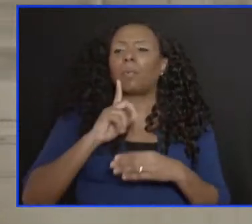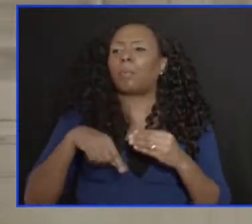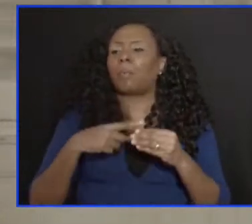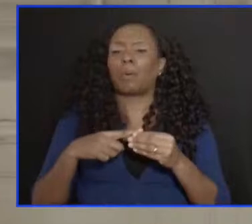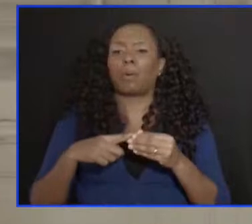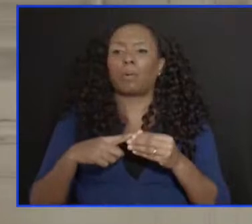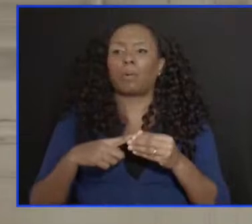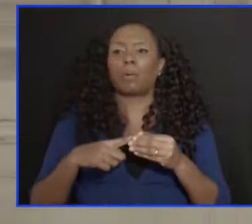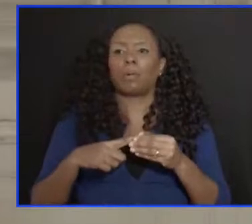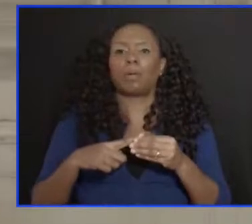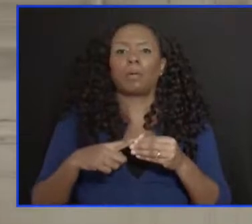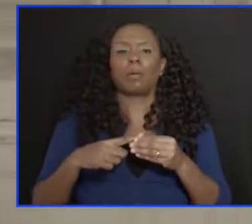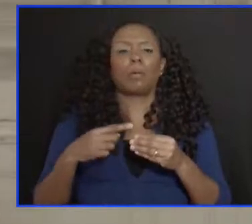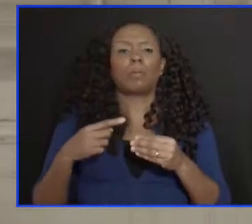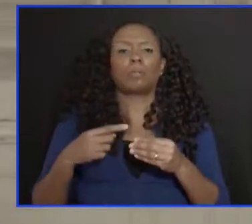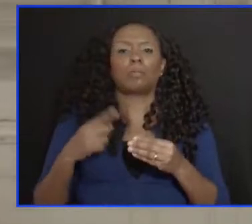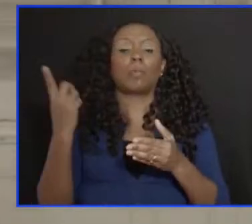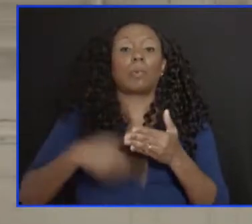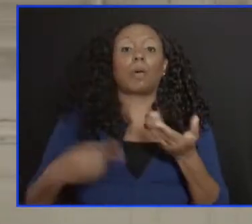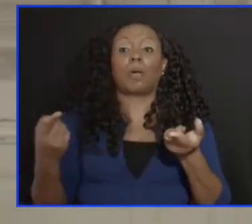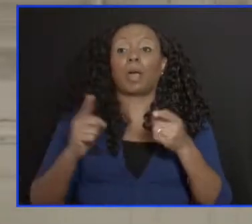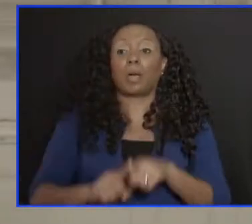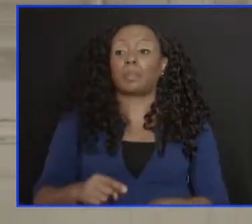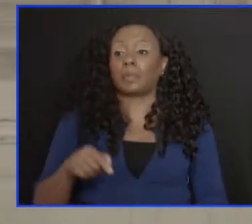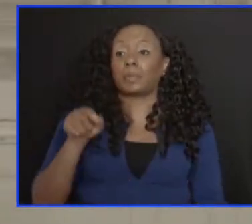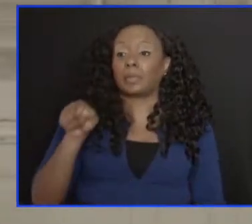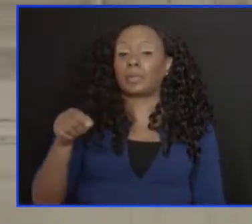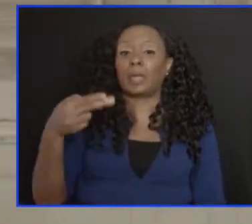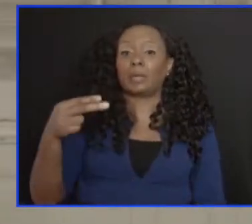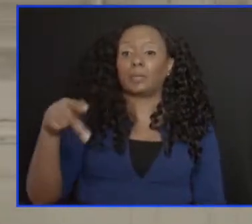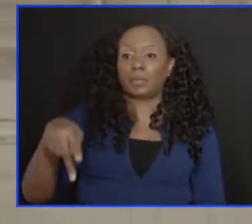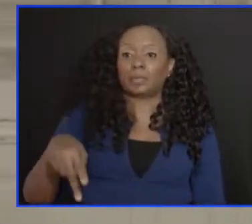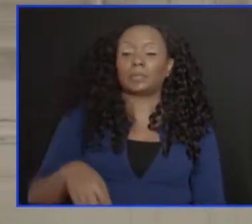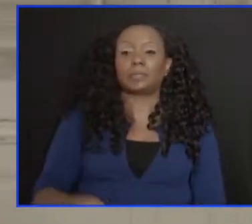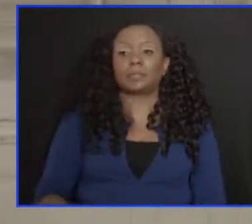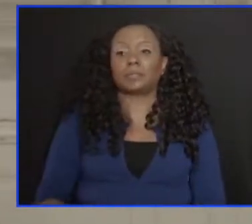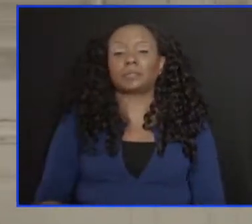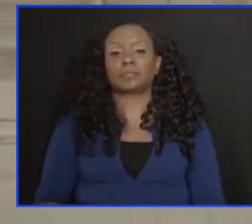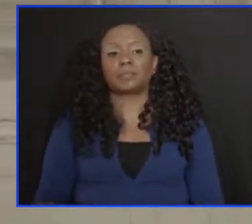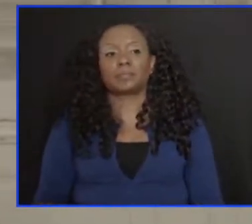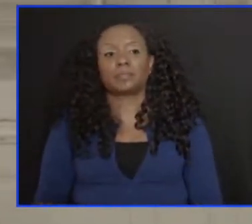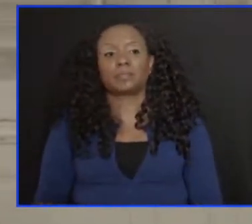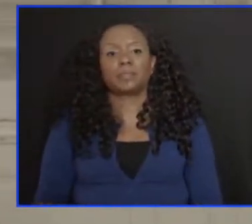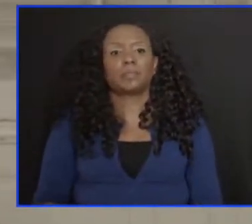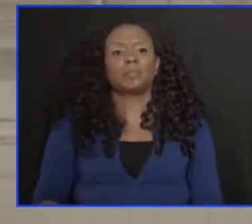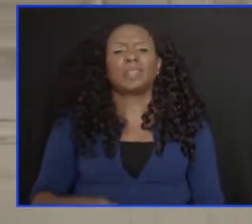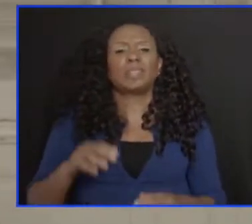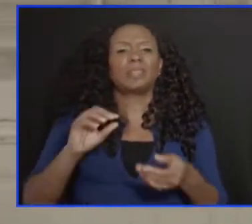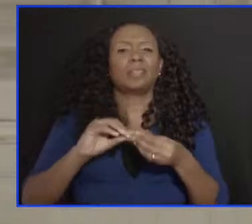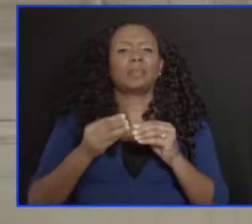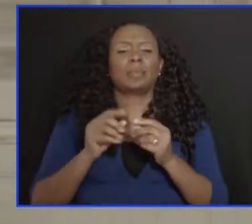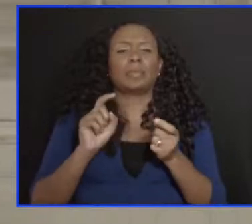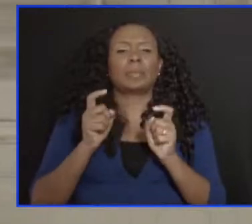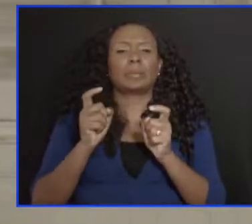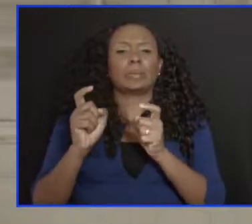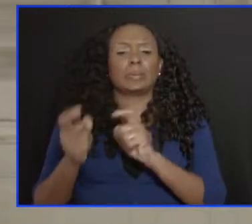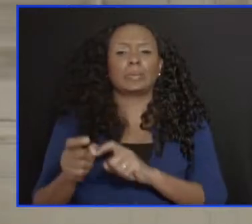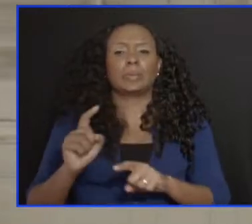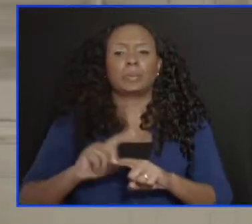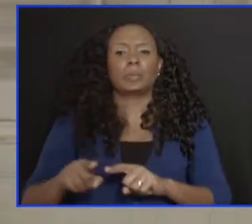terms of our isolation facility centers. As of this morning, and this number changes minute to minute, but we